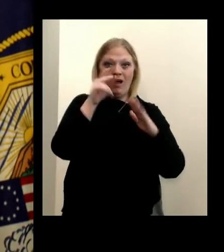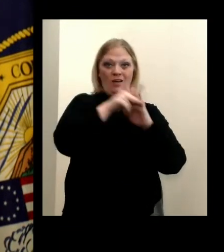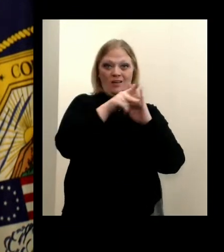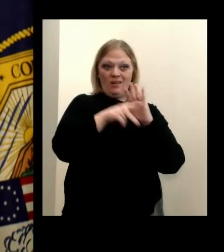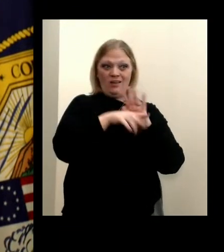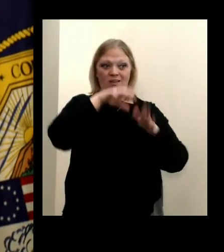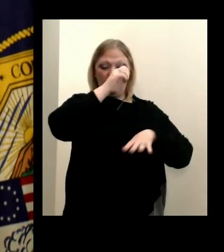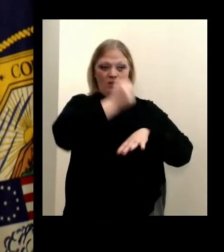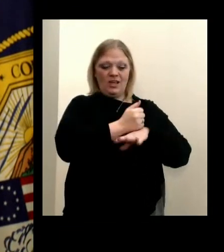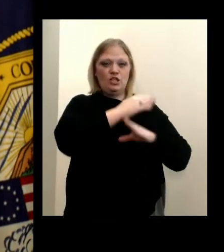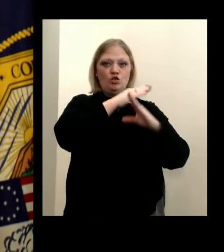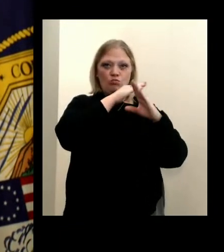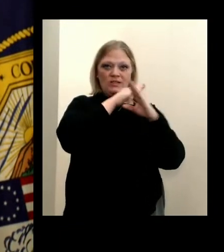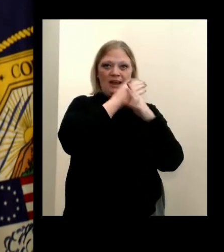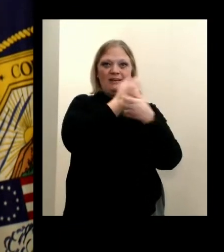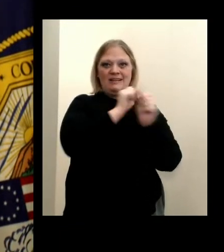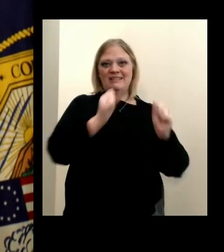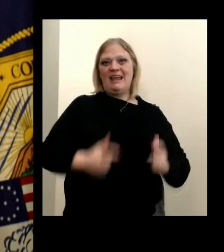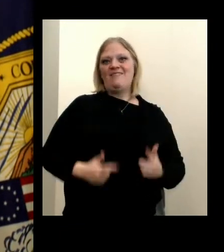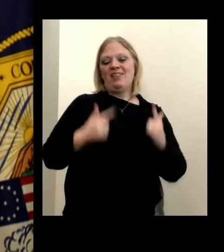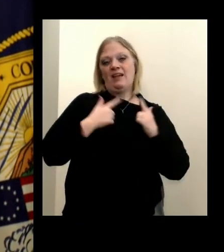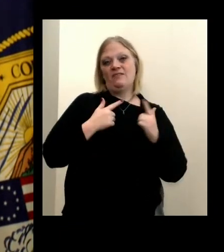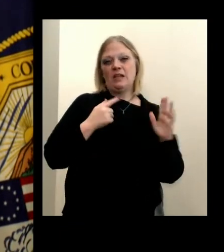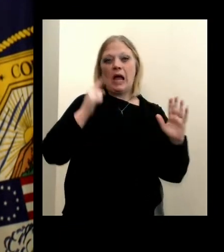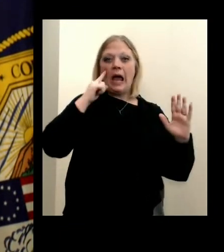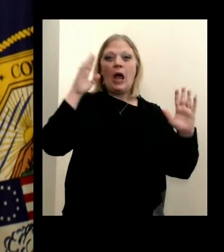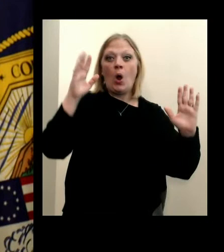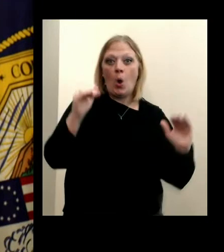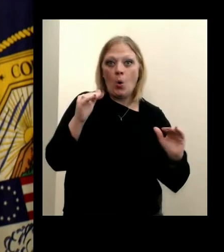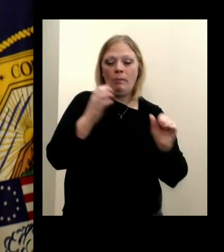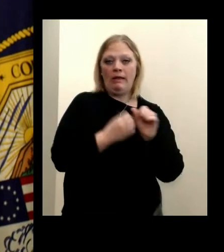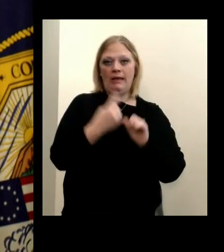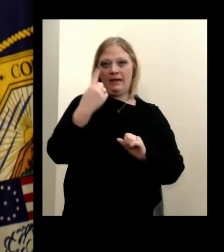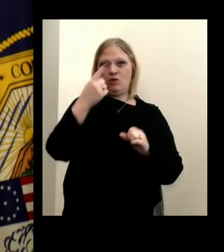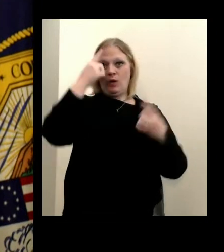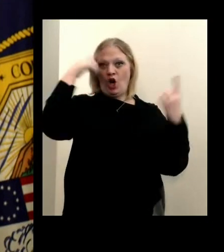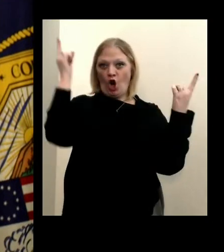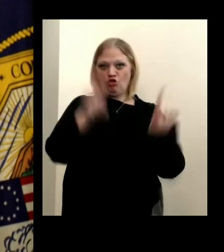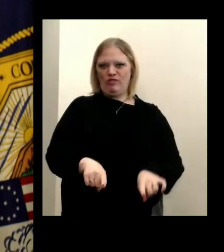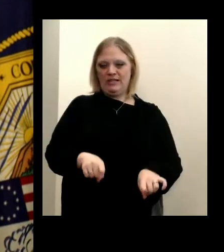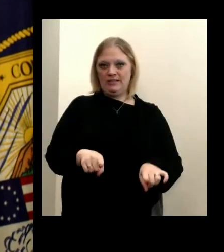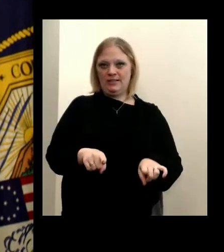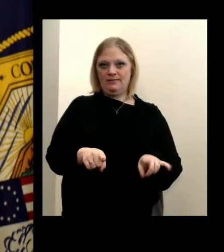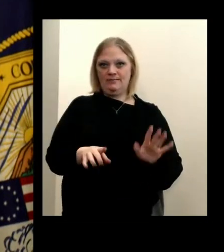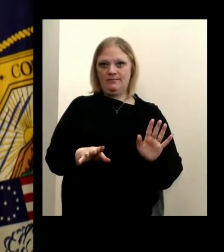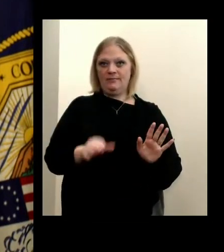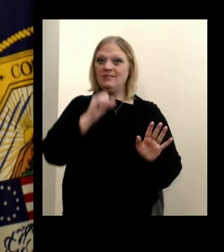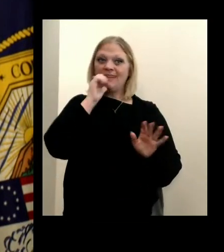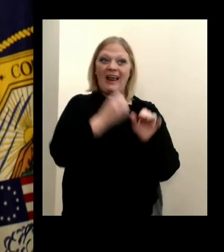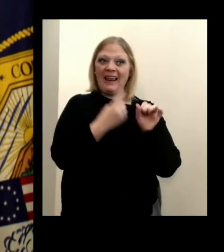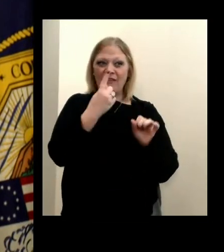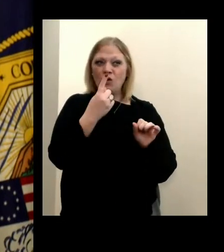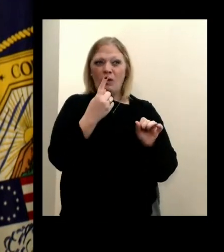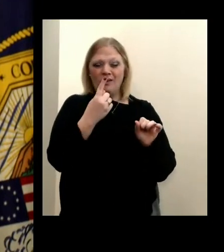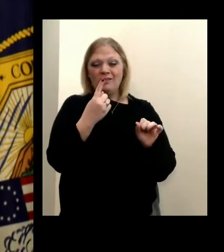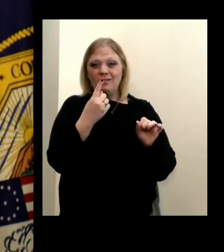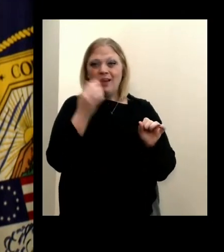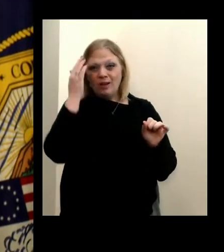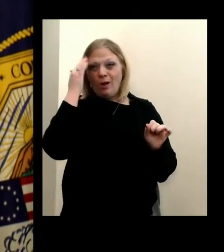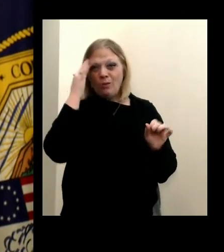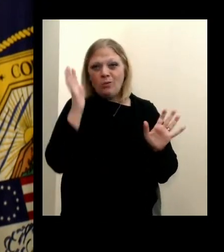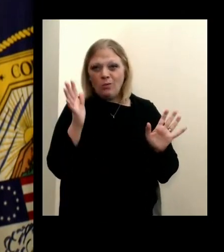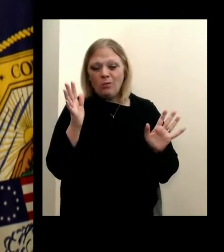protect and save lives. I hope everyone agrees with that. I know not everyone does. They think it's